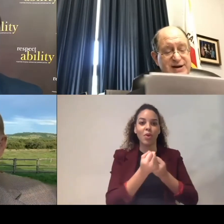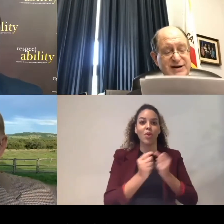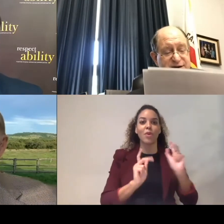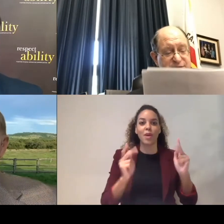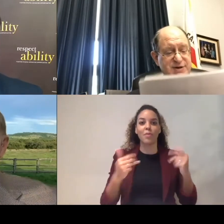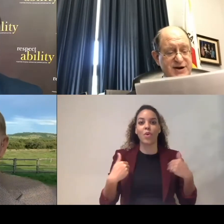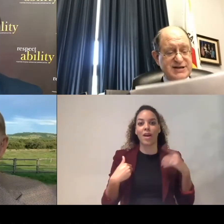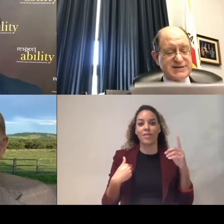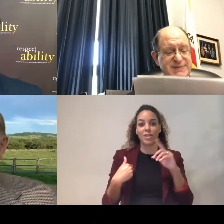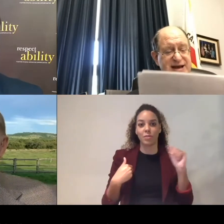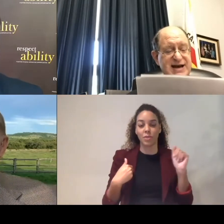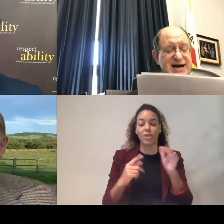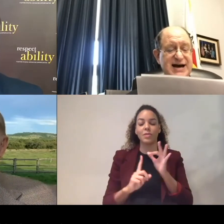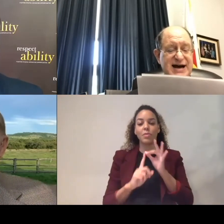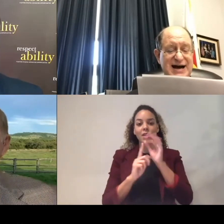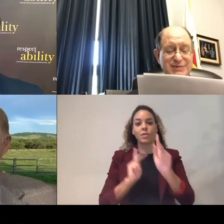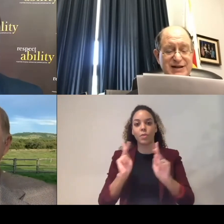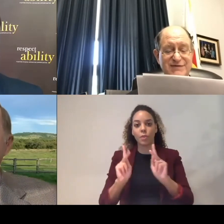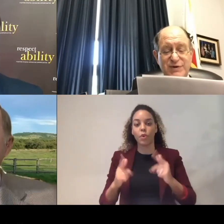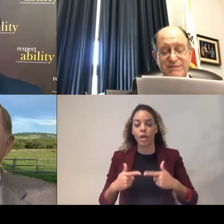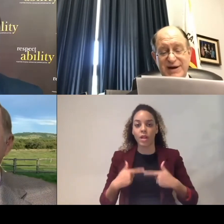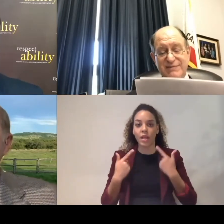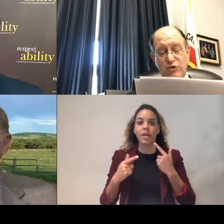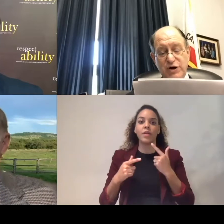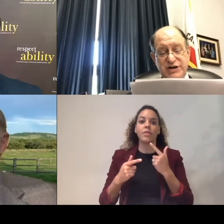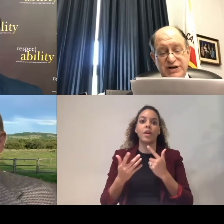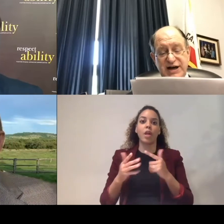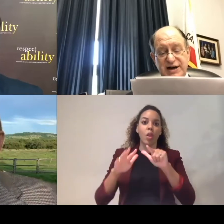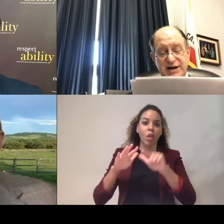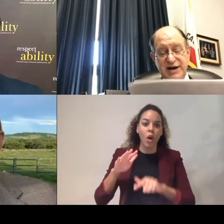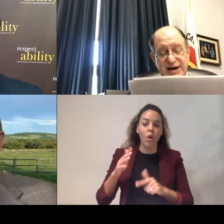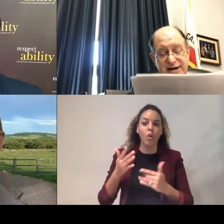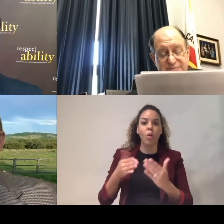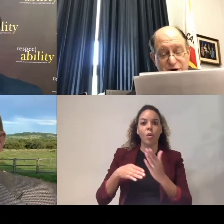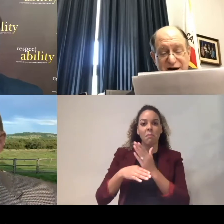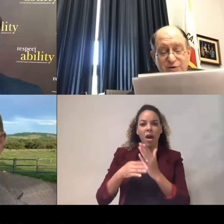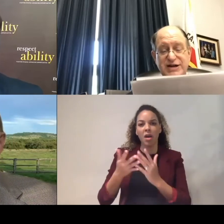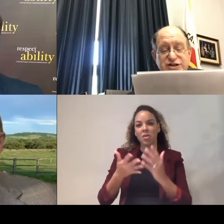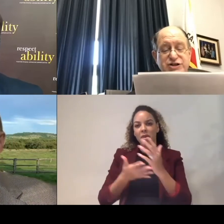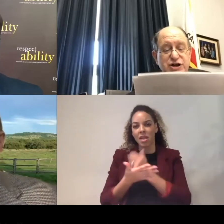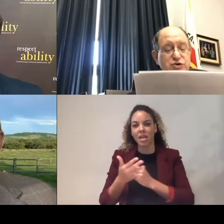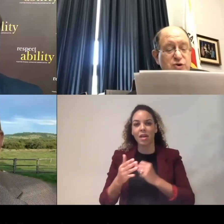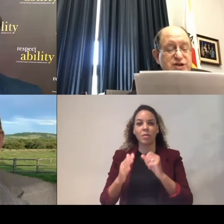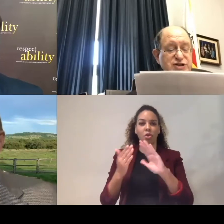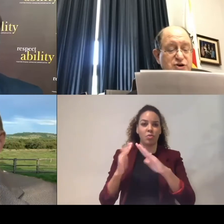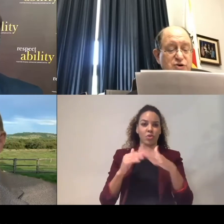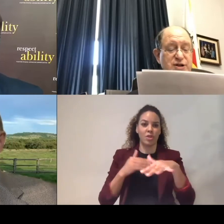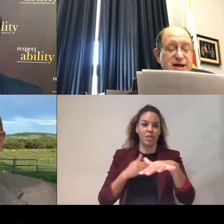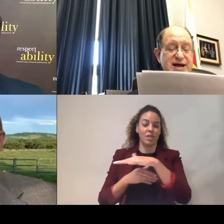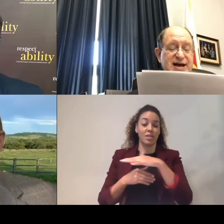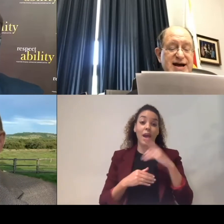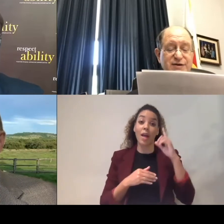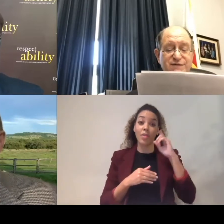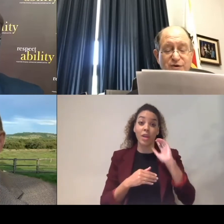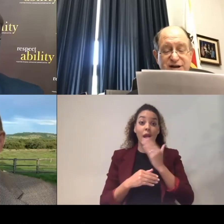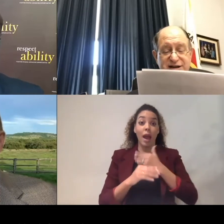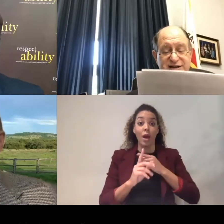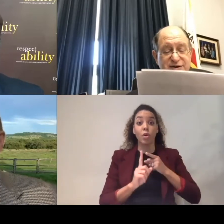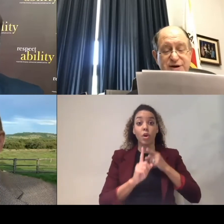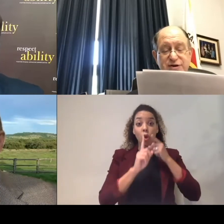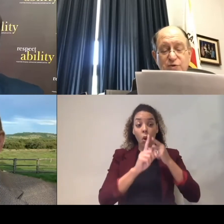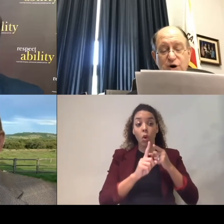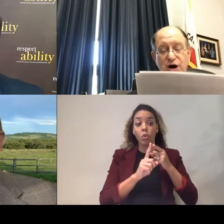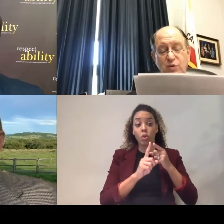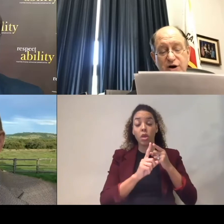moderate income communities. I believe that we've made important progress toward this goal. I look forward to